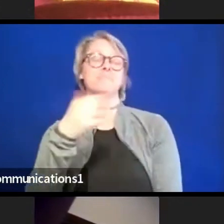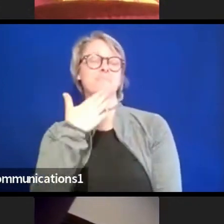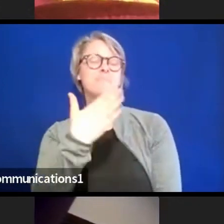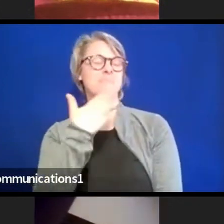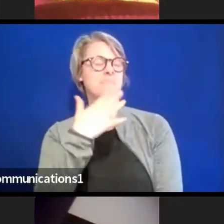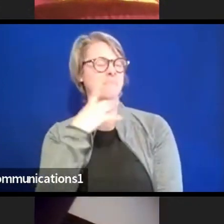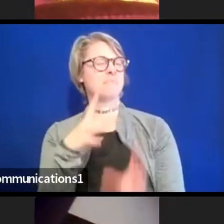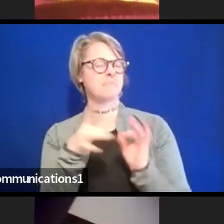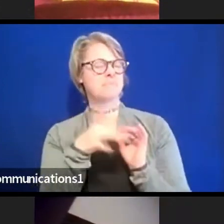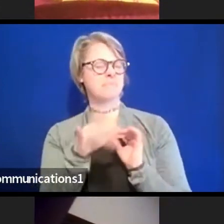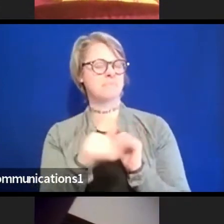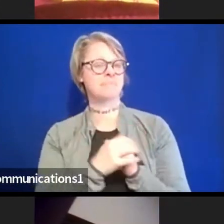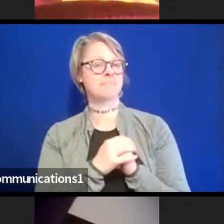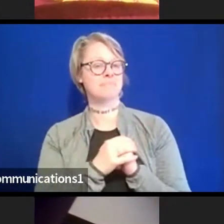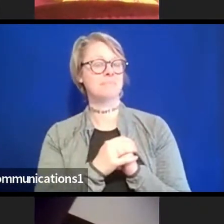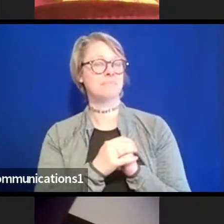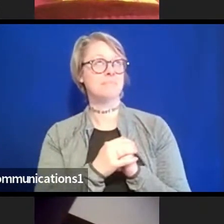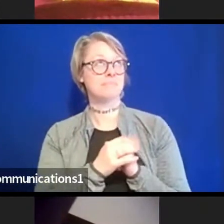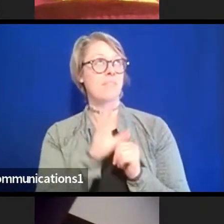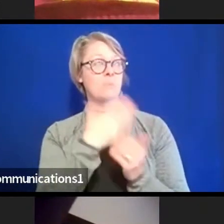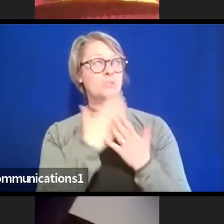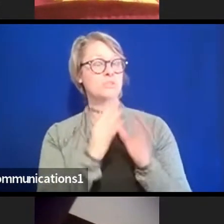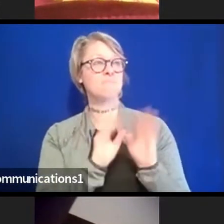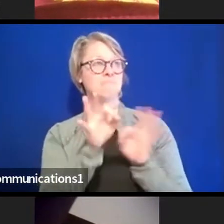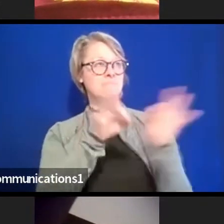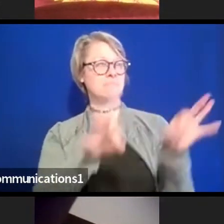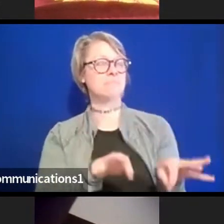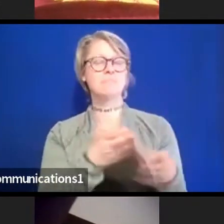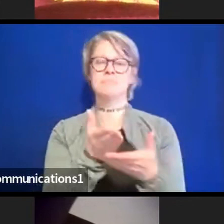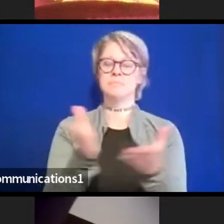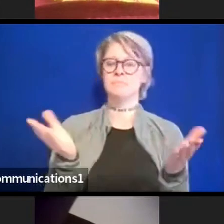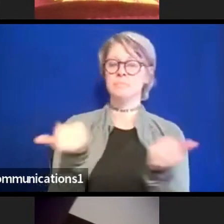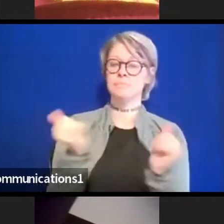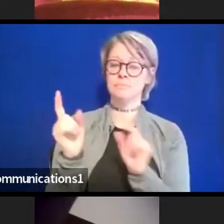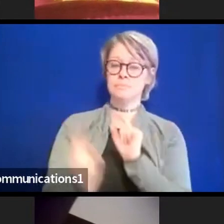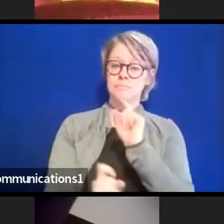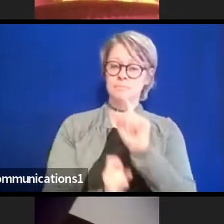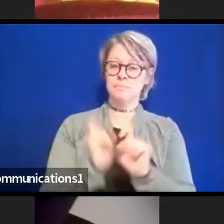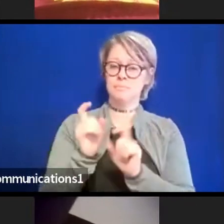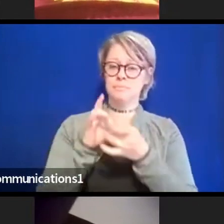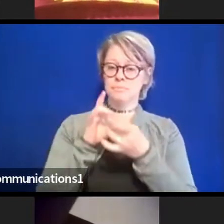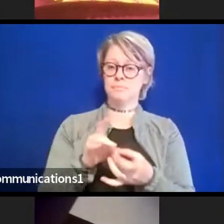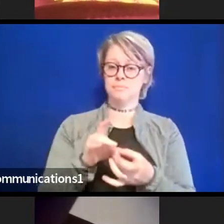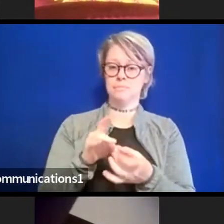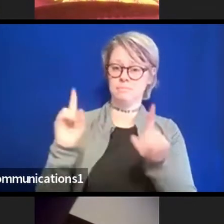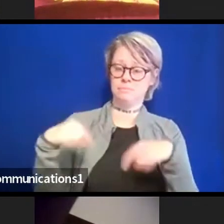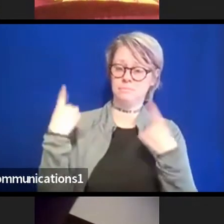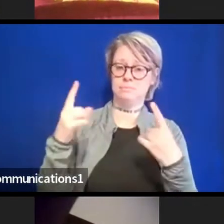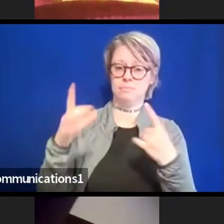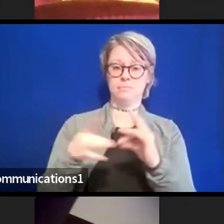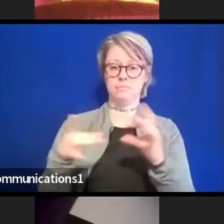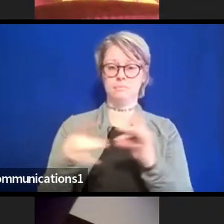you for that. I found that to be very clear, but does anybody have a question about anything Catherine just